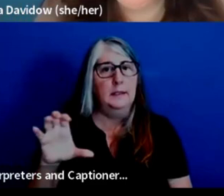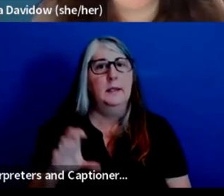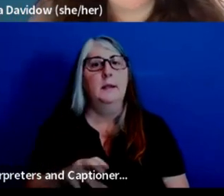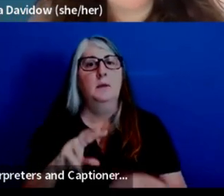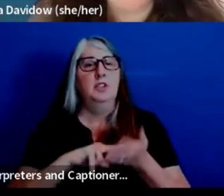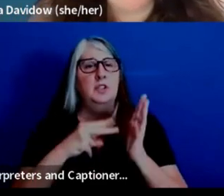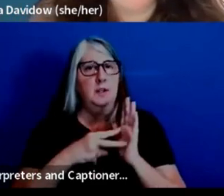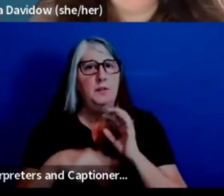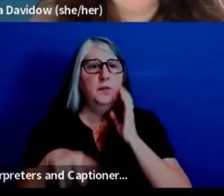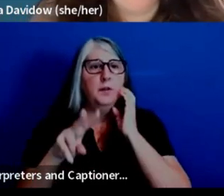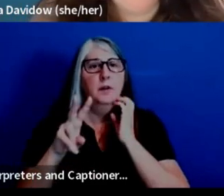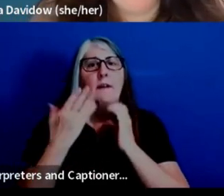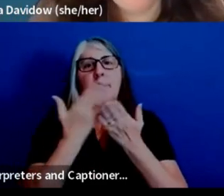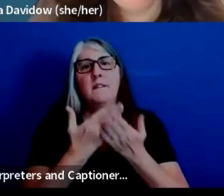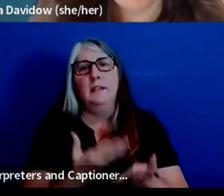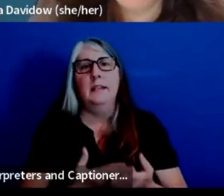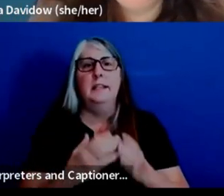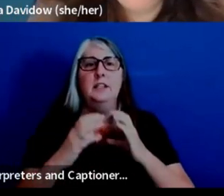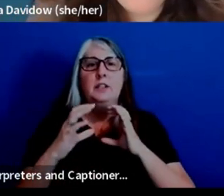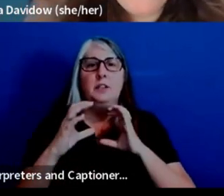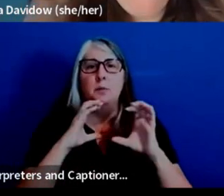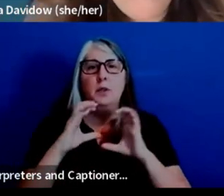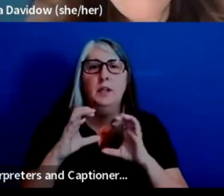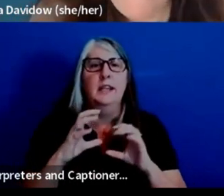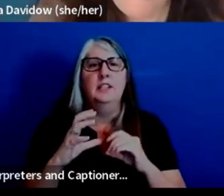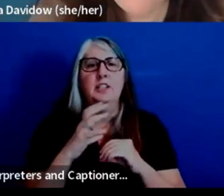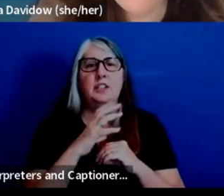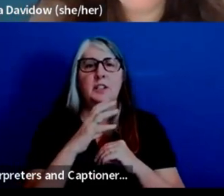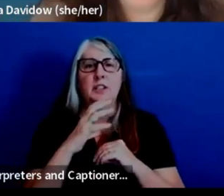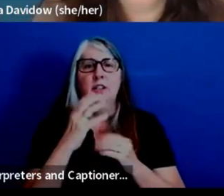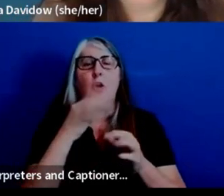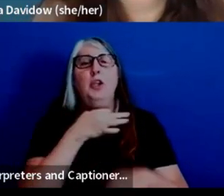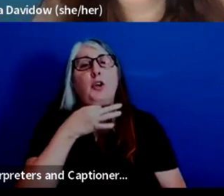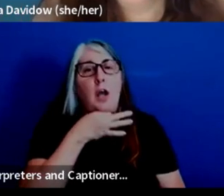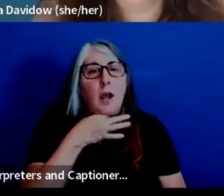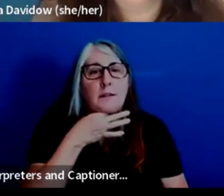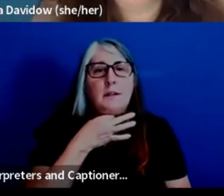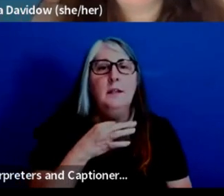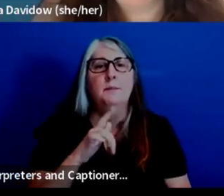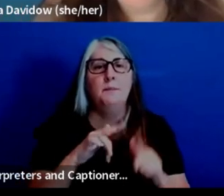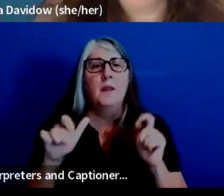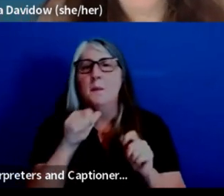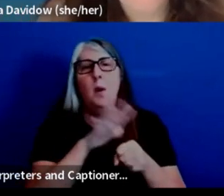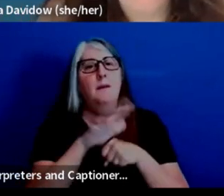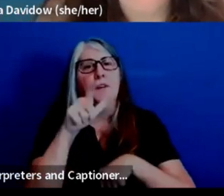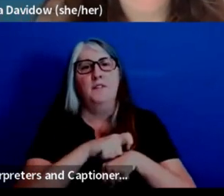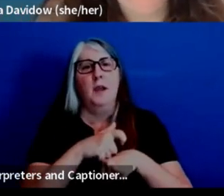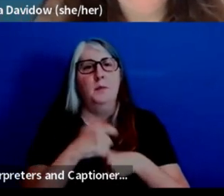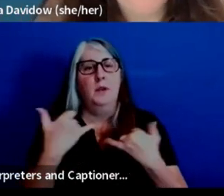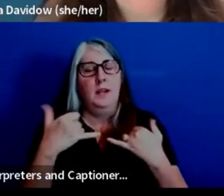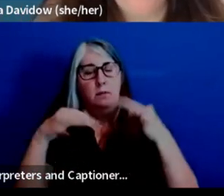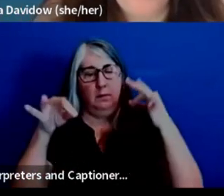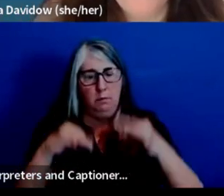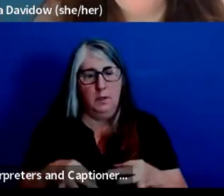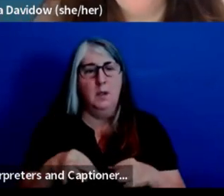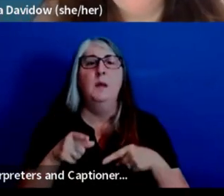in these last few minutes to get into all of that. But embedded in that is the ability to just, even in crisis, explore